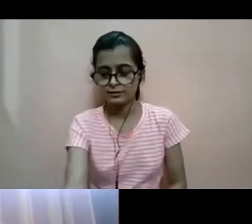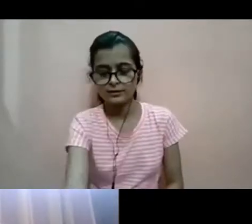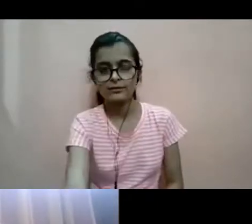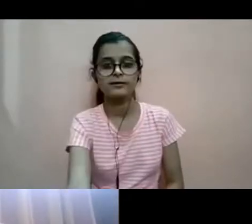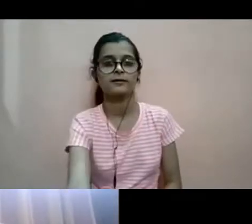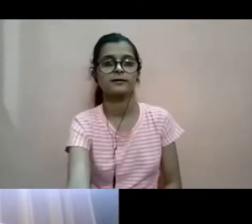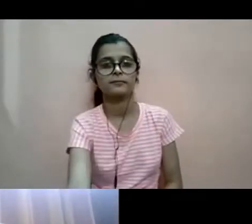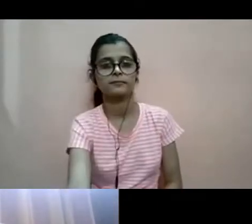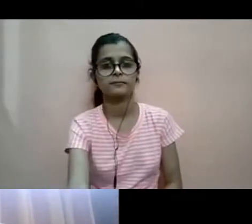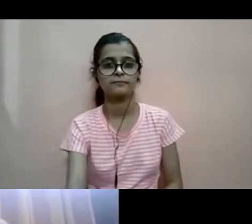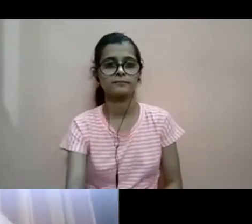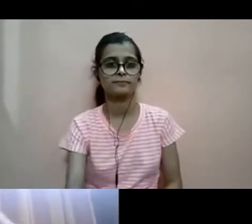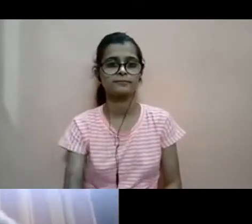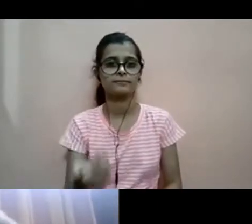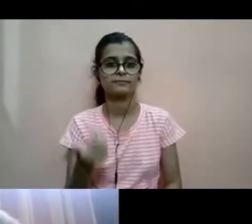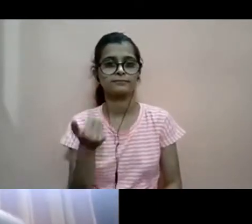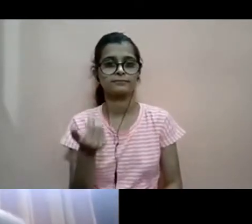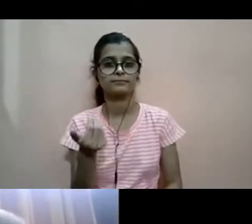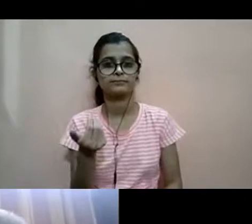I can't hear you.